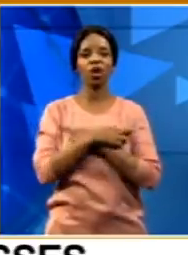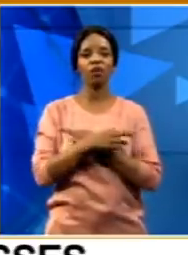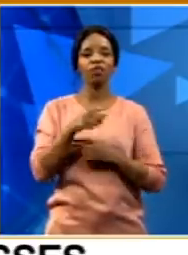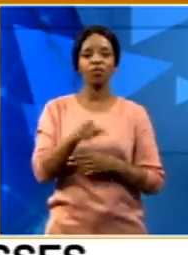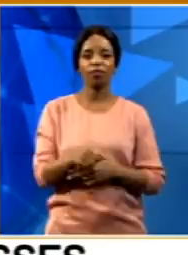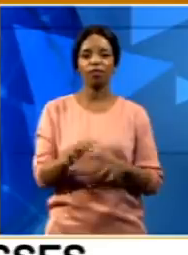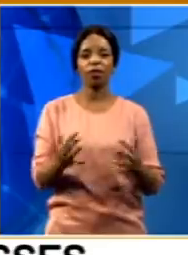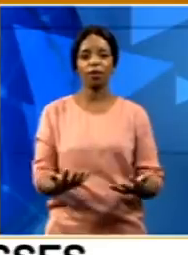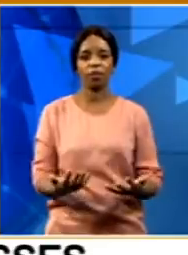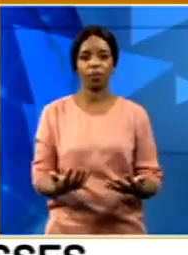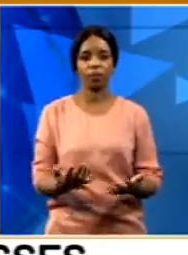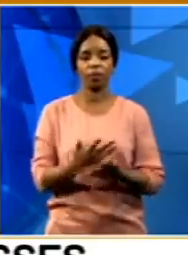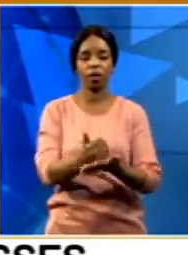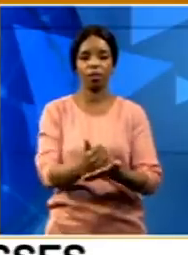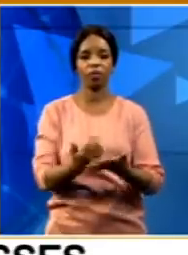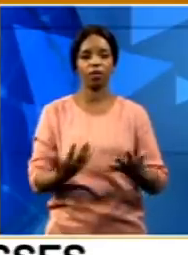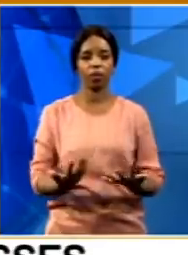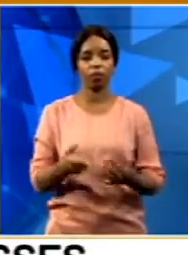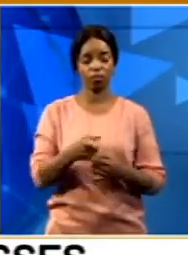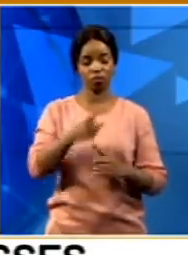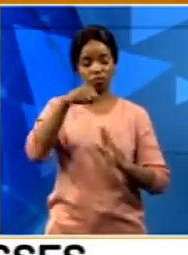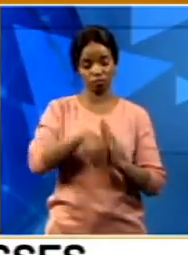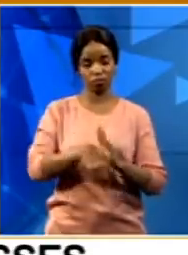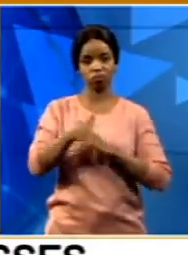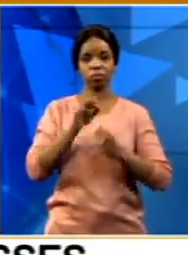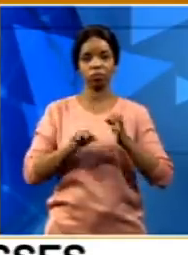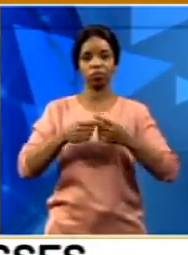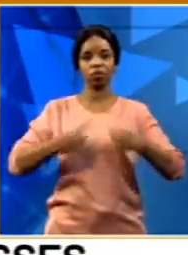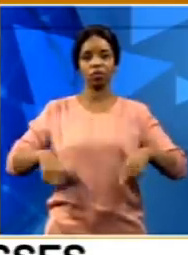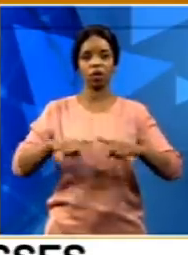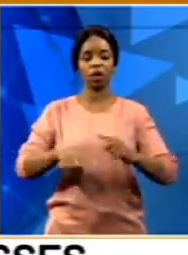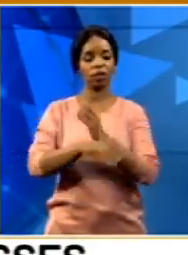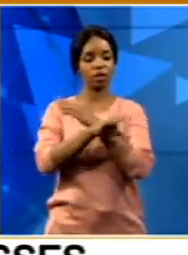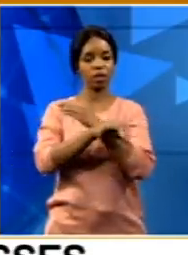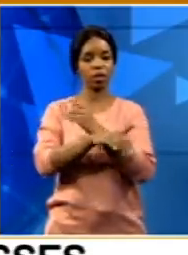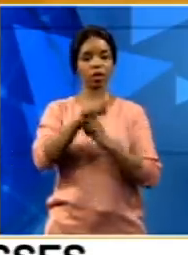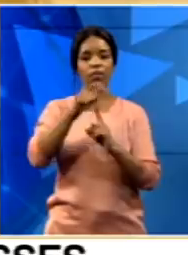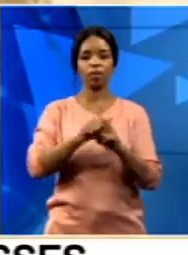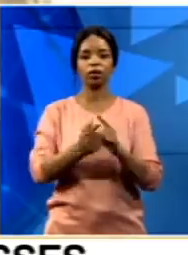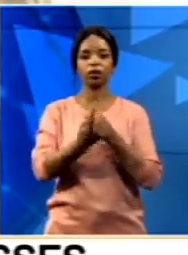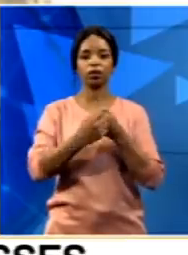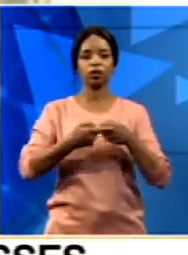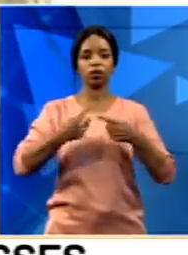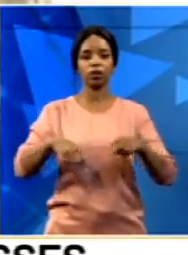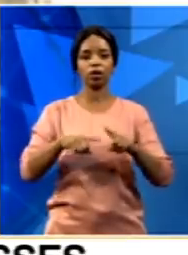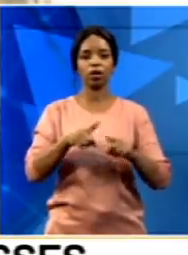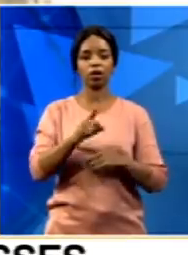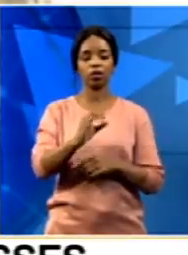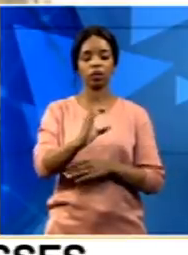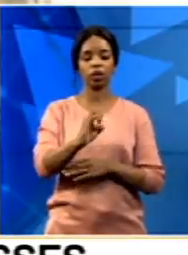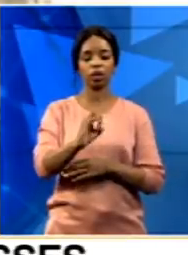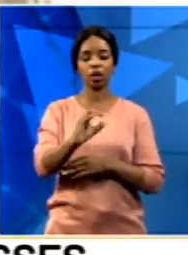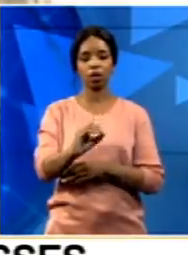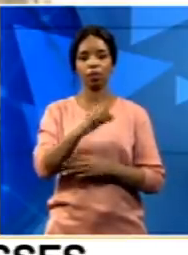be applicable for. Explaining this further to us, we're joined via Skype by the Wesgro CEO, Tim Harris. Tim, great to see you. Thanks for